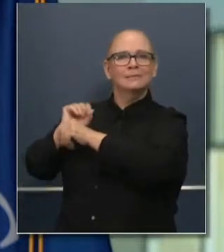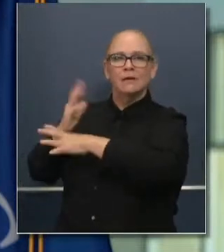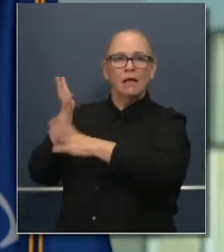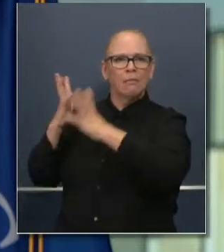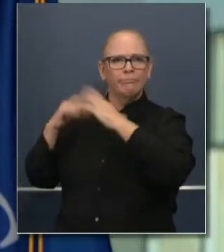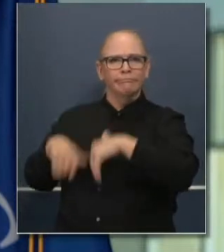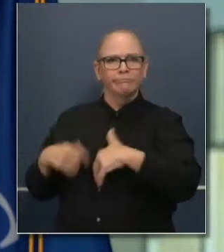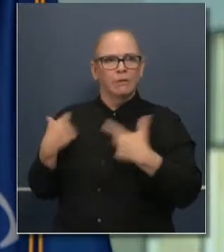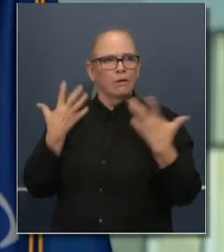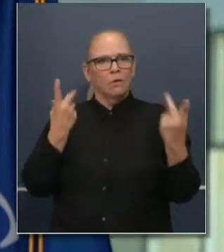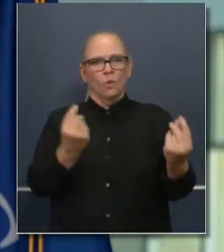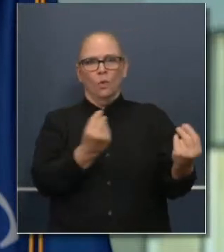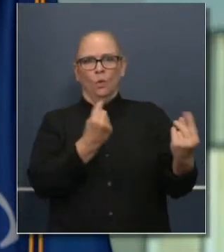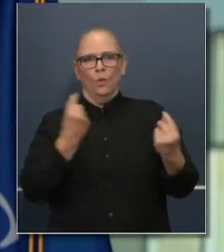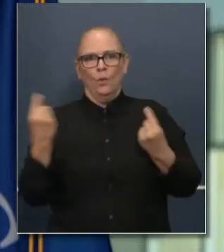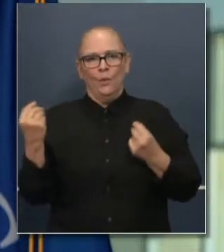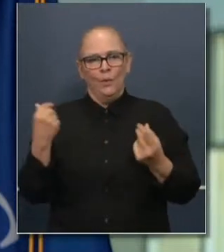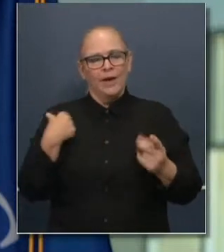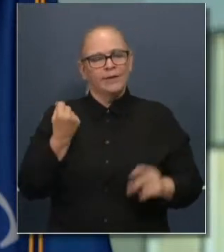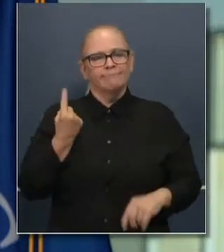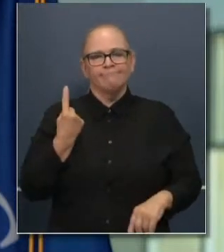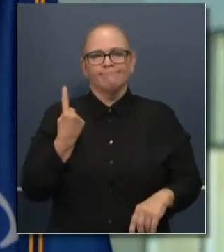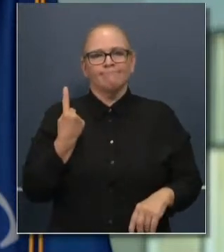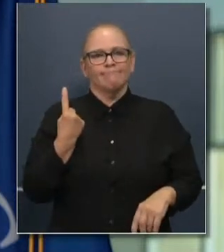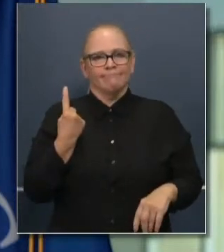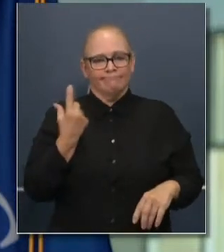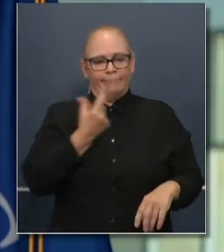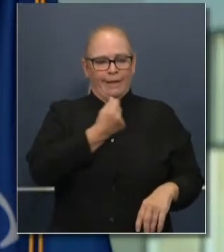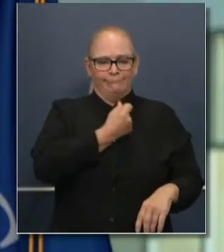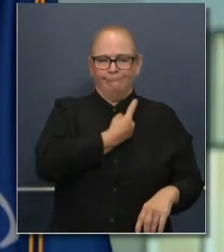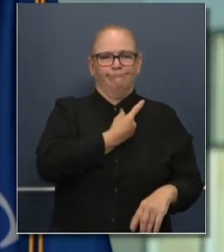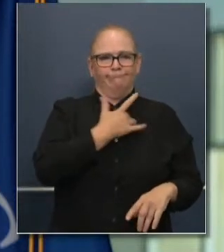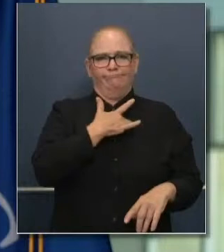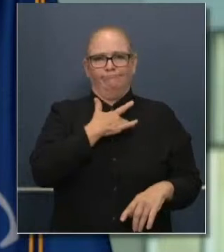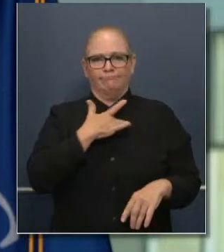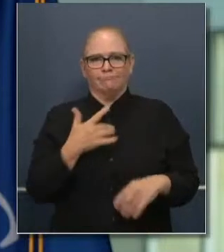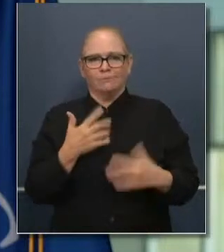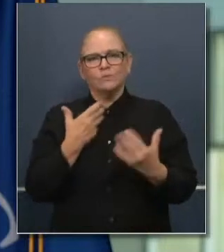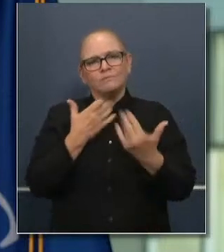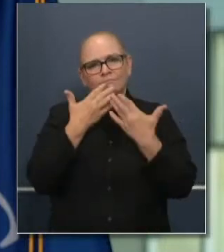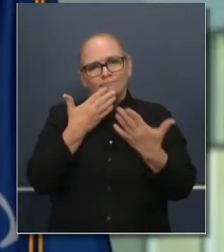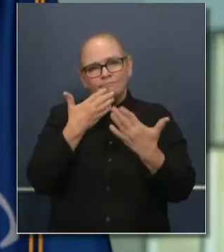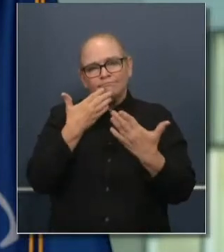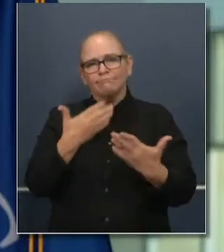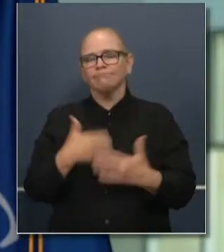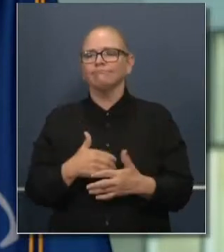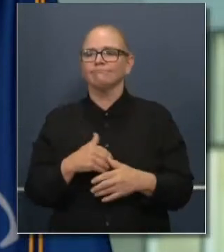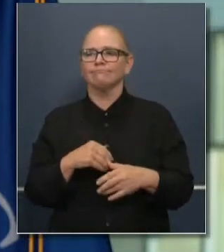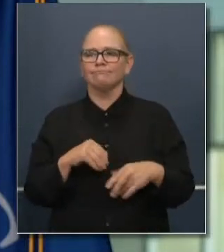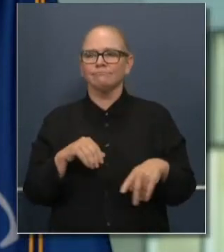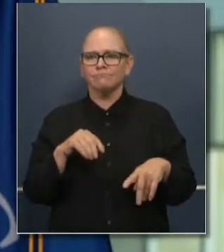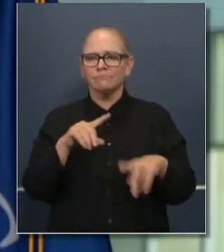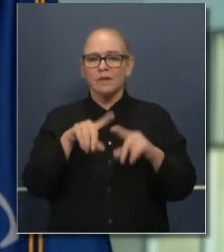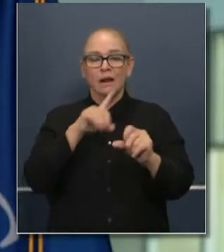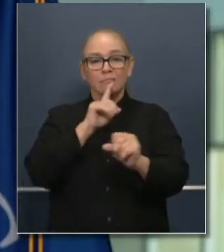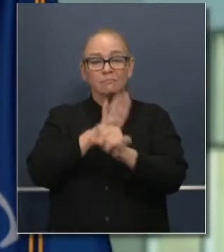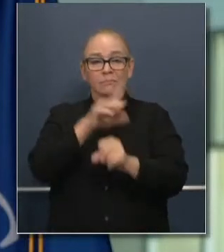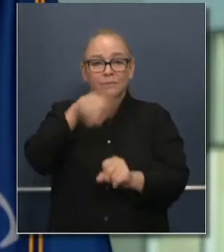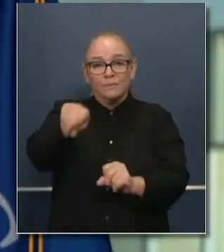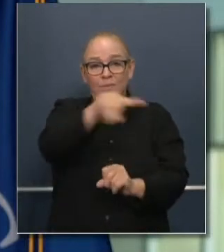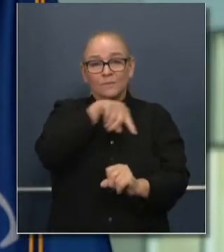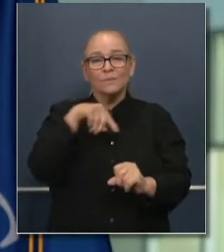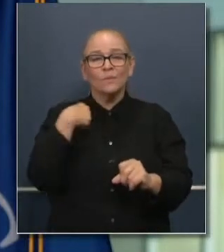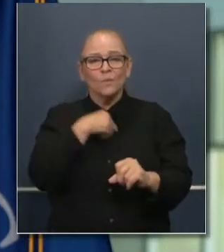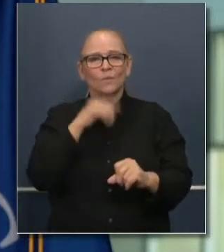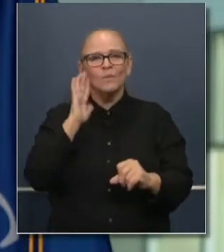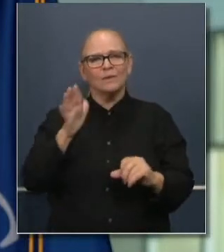express deep empathy as well as gratitude and a resolve for all of us to do what